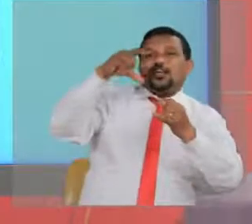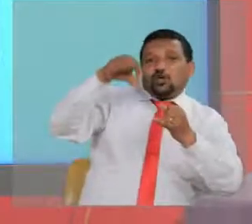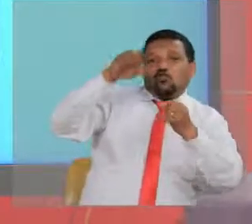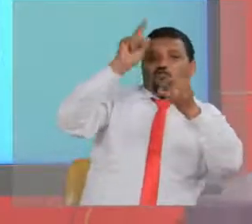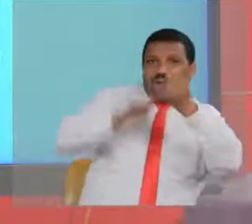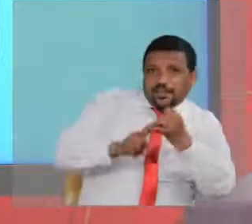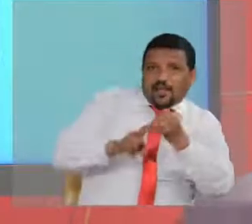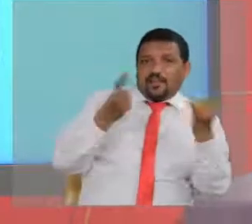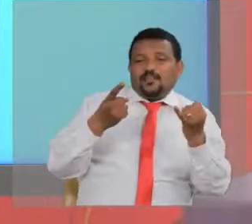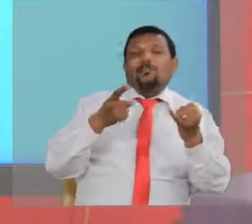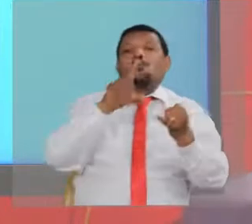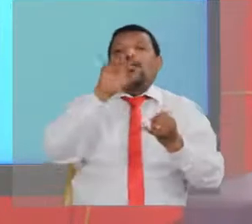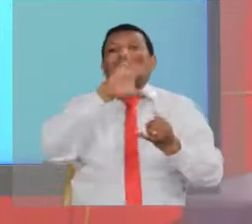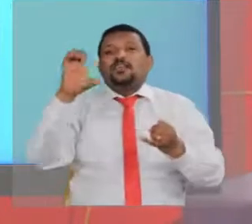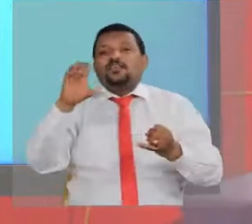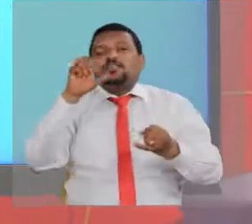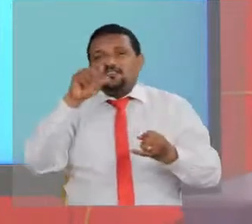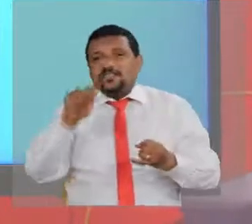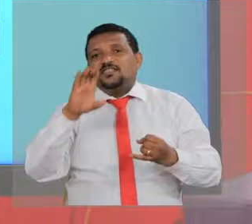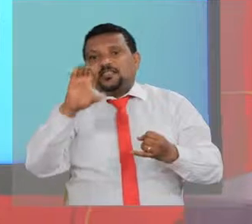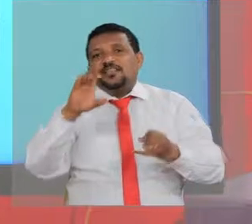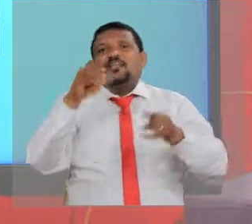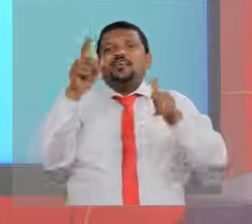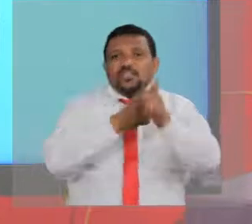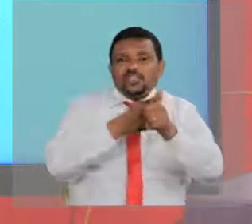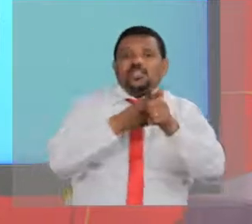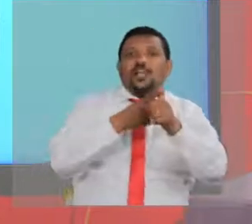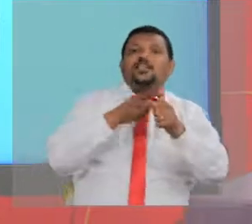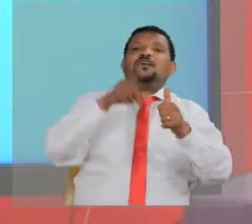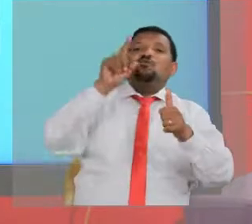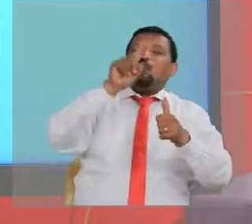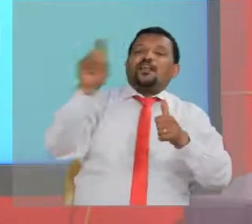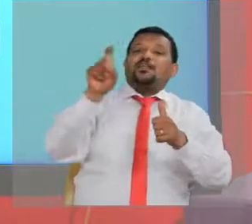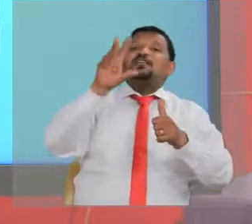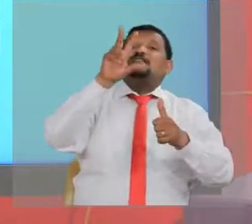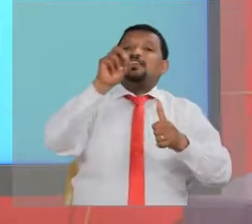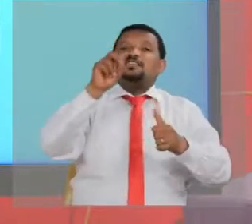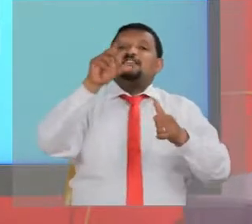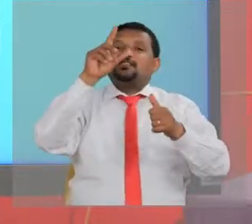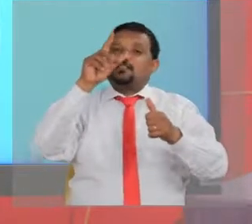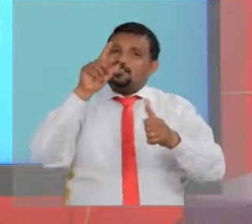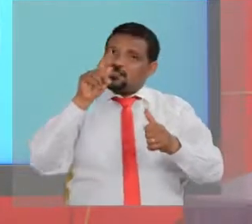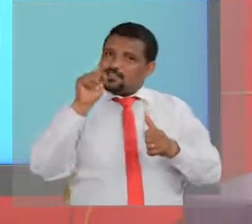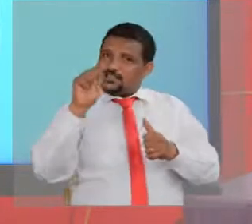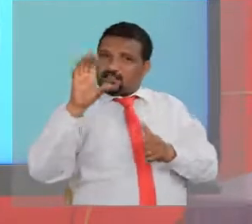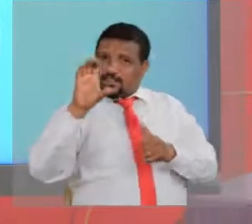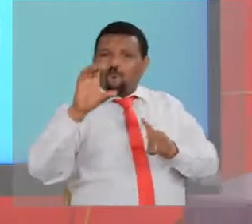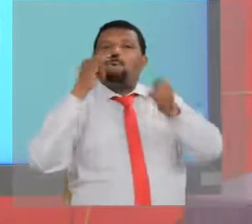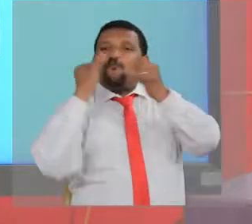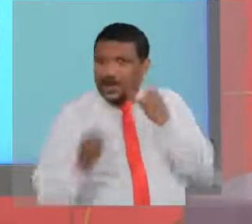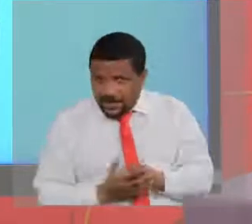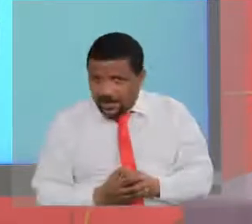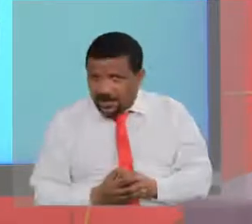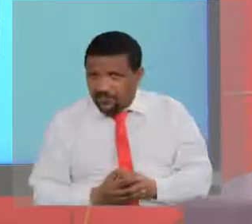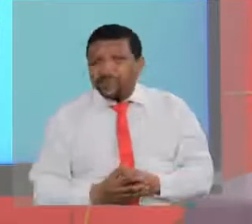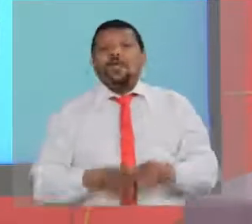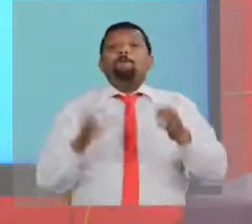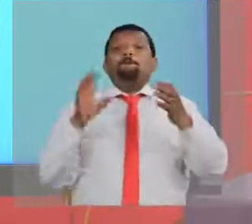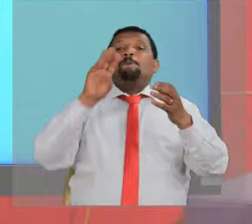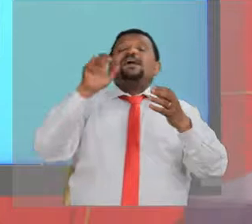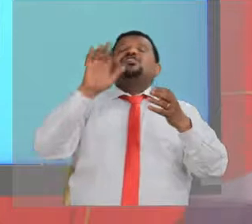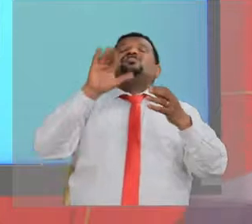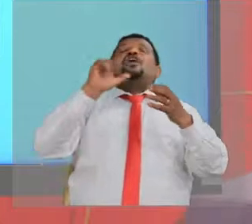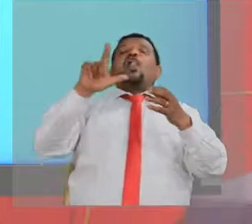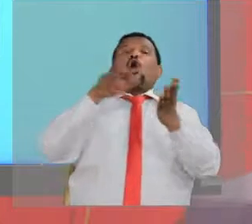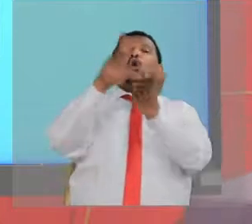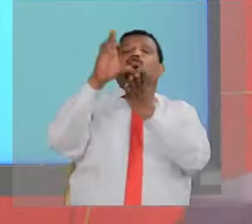take this 100 as TC initial and this 130 as TC final. then the marginal cost of